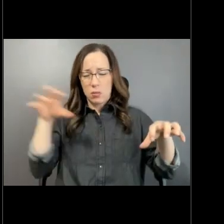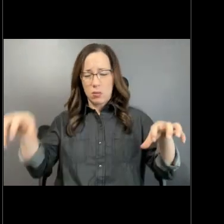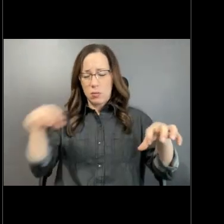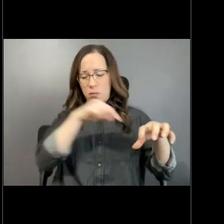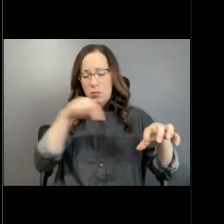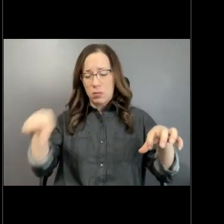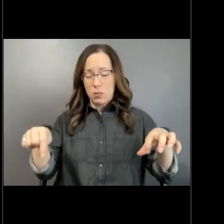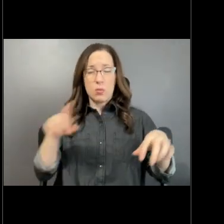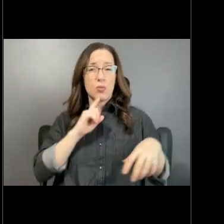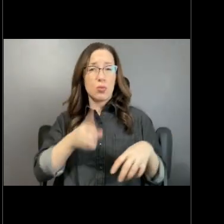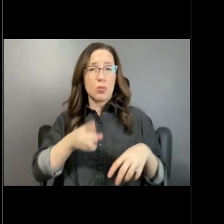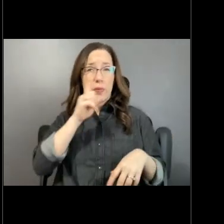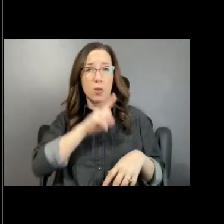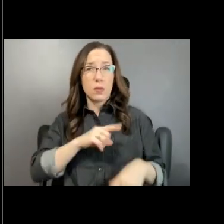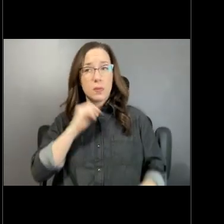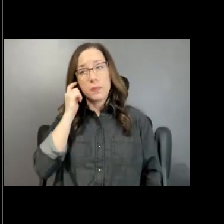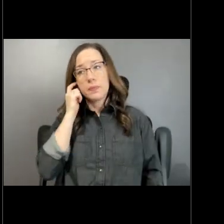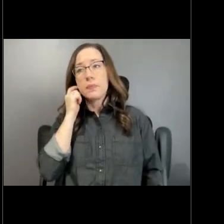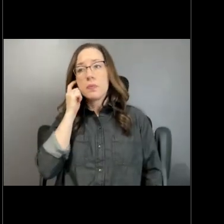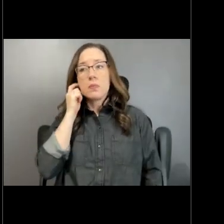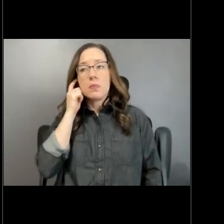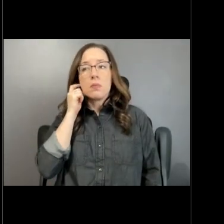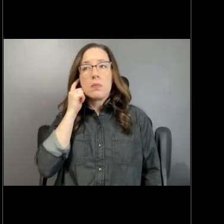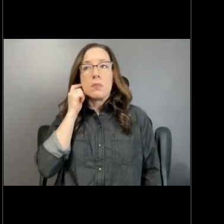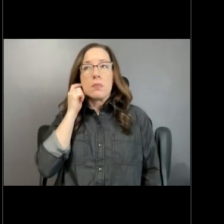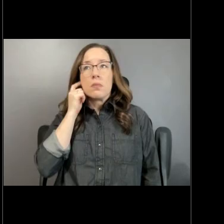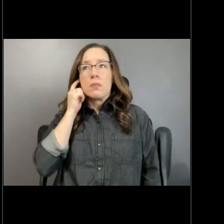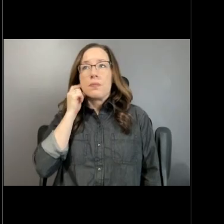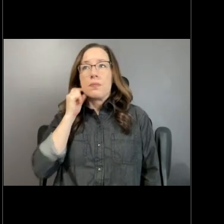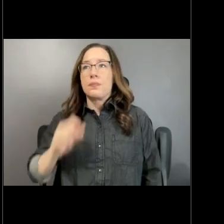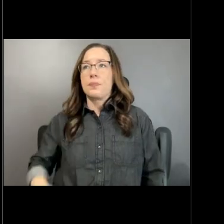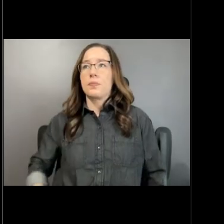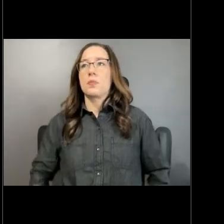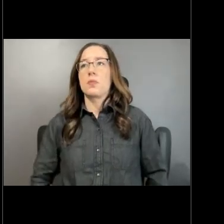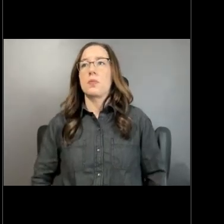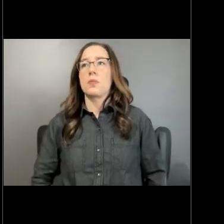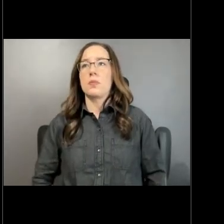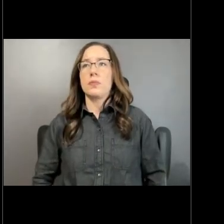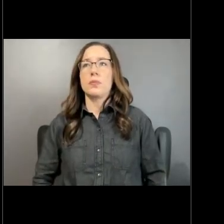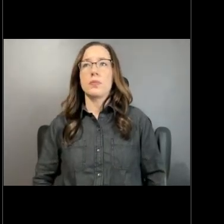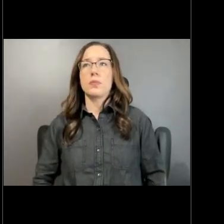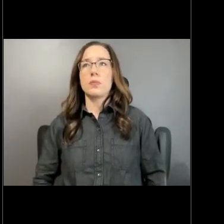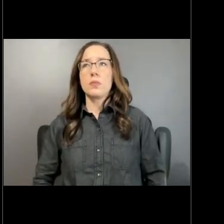A, true, or B, false? So once again,